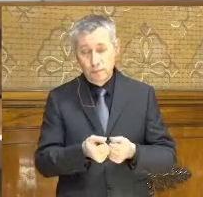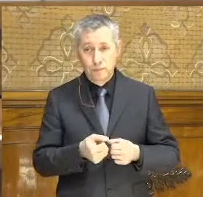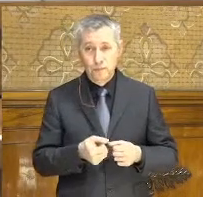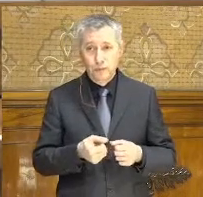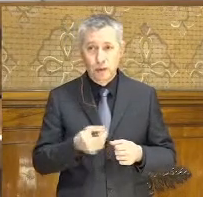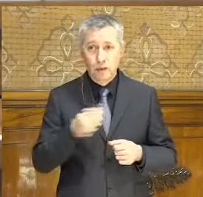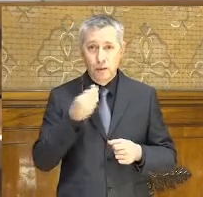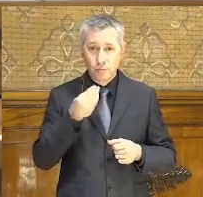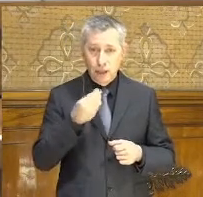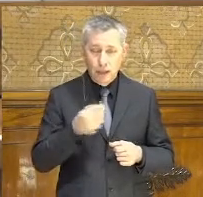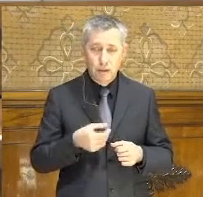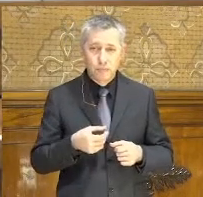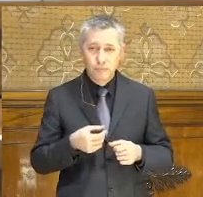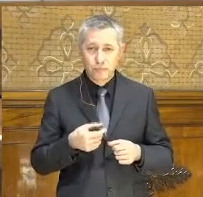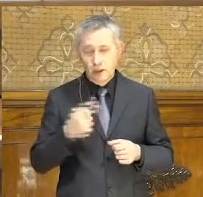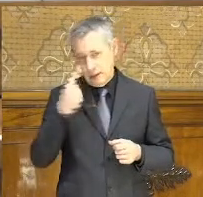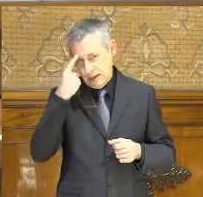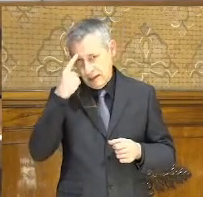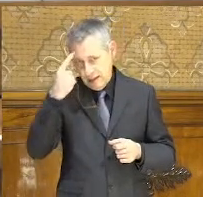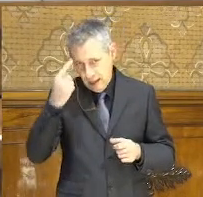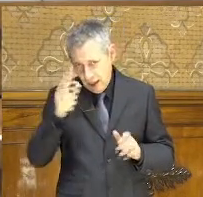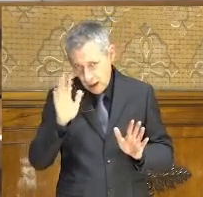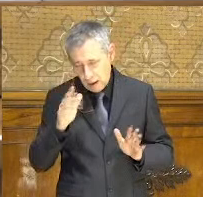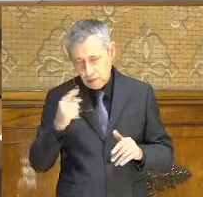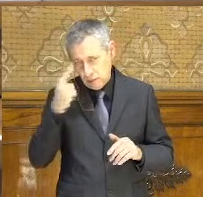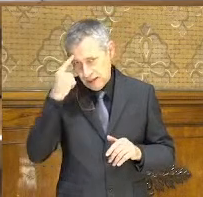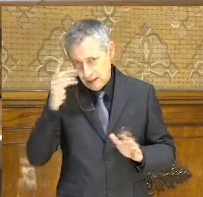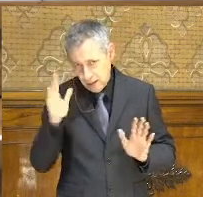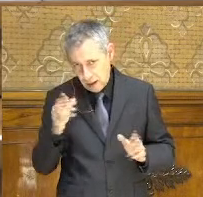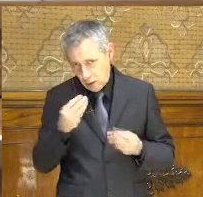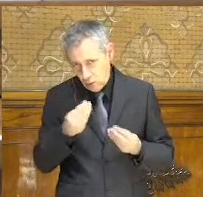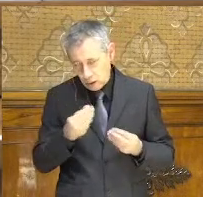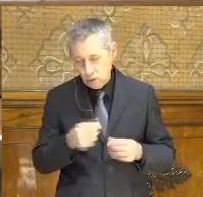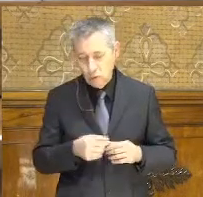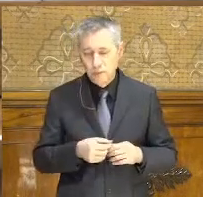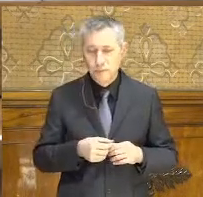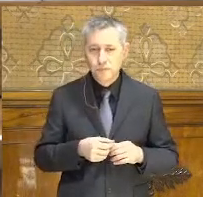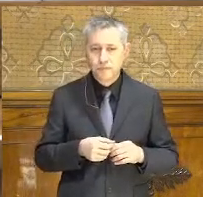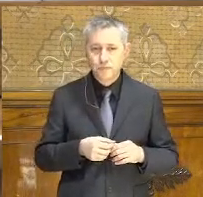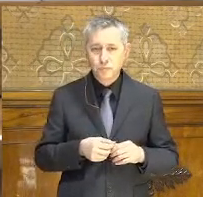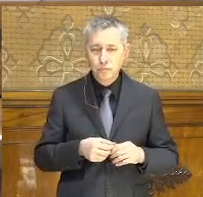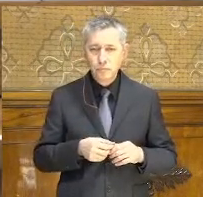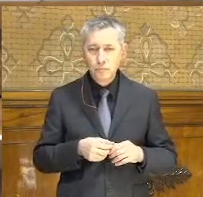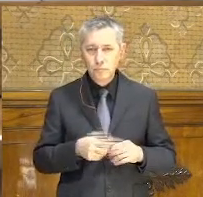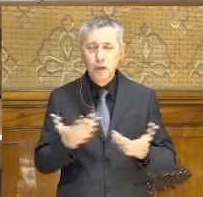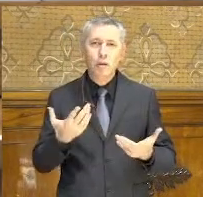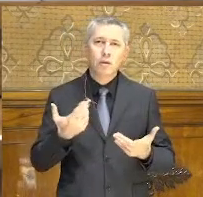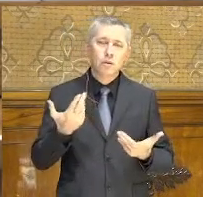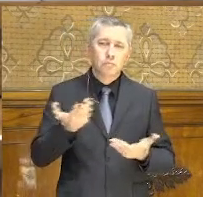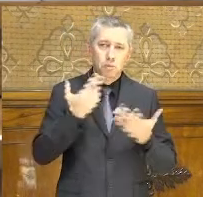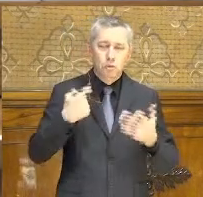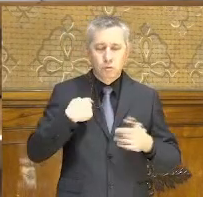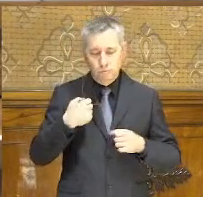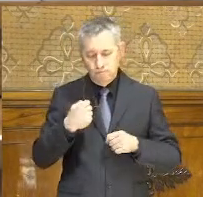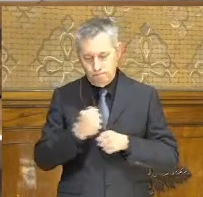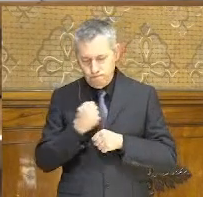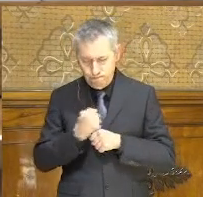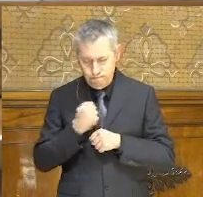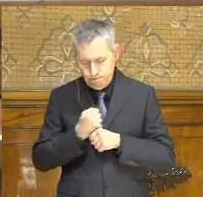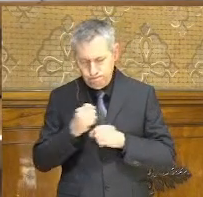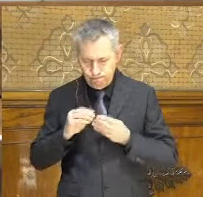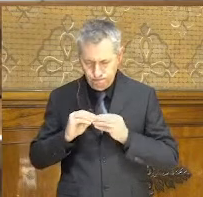and this idea is one that I've worked on. The